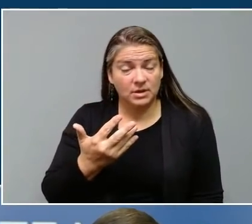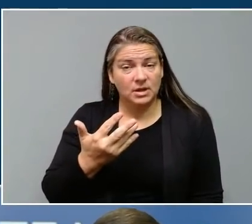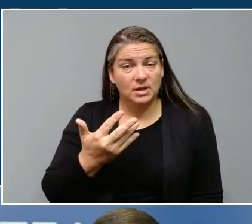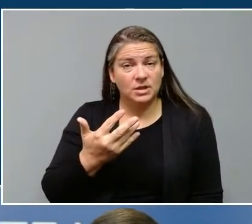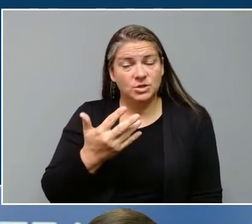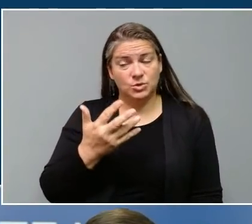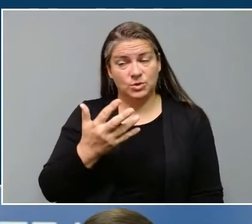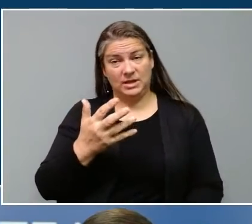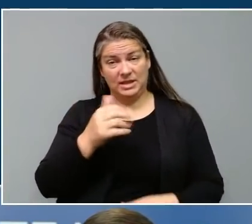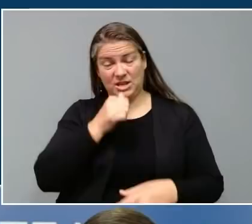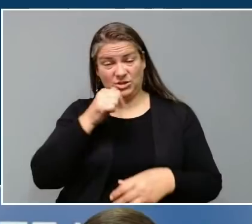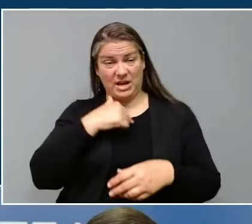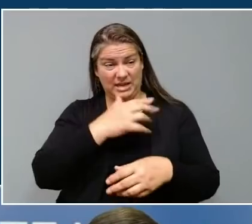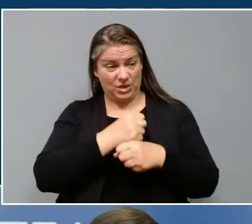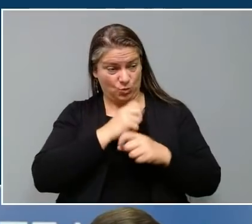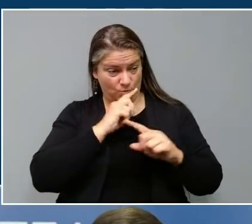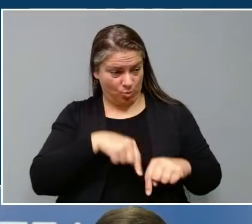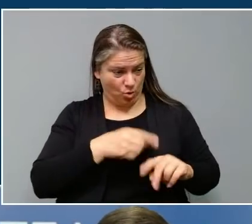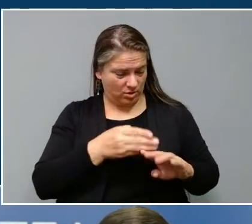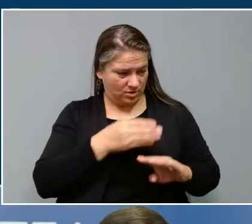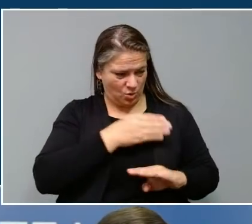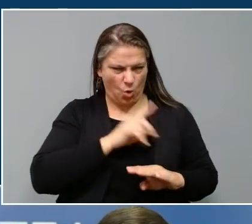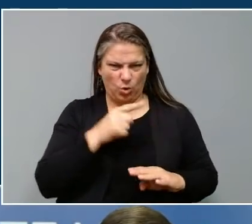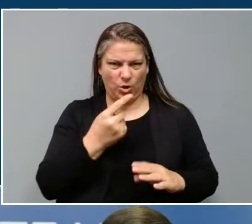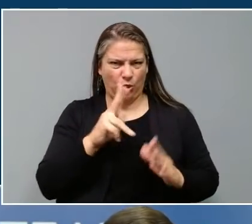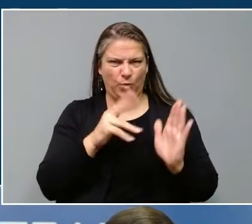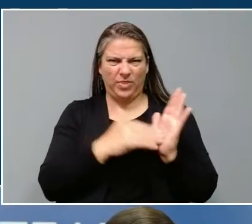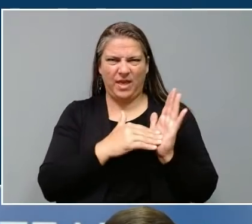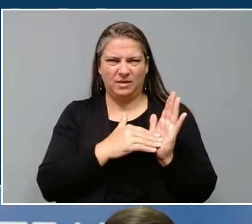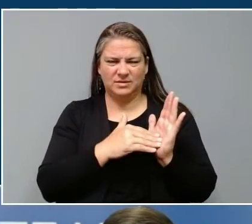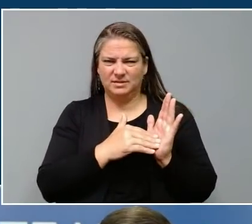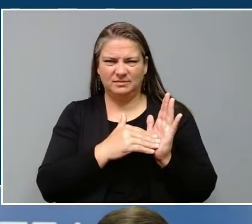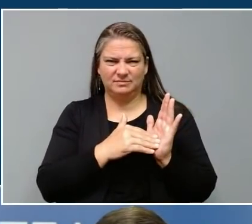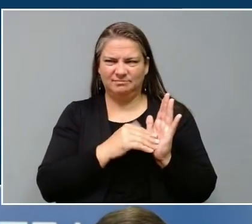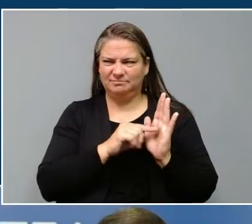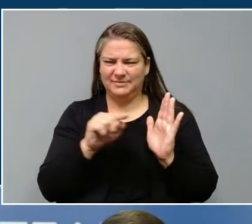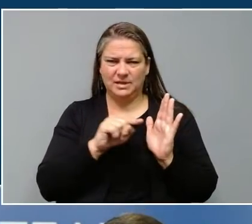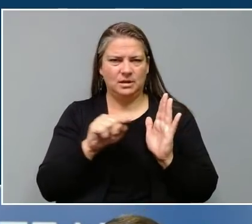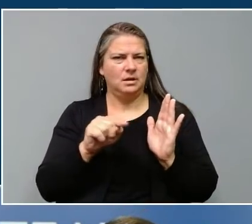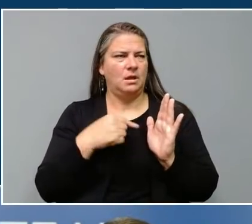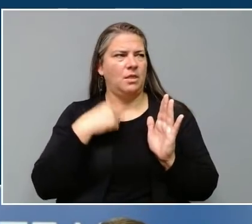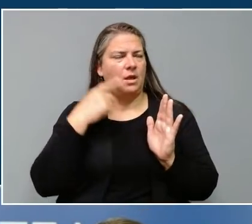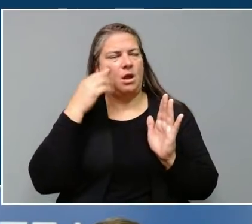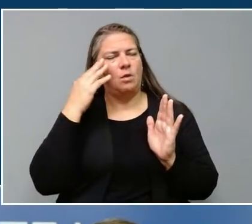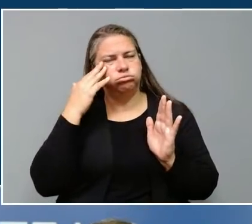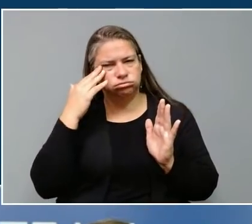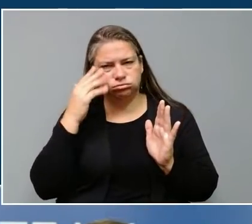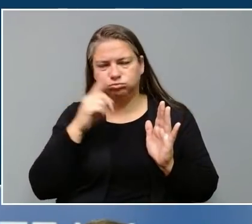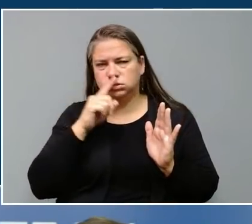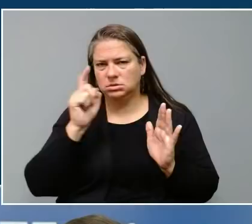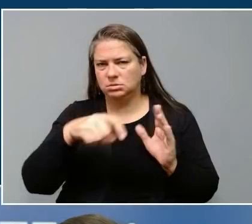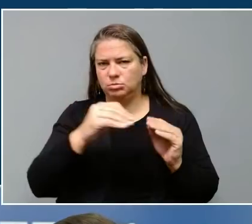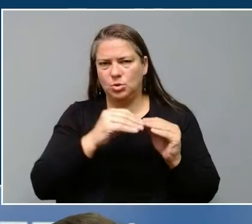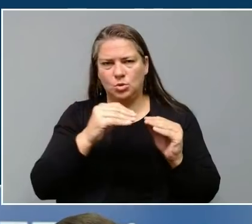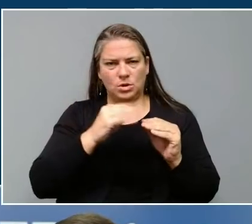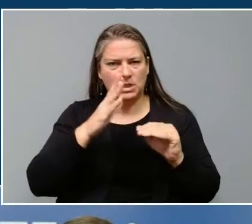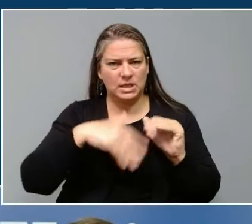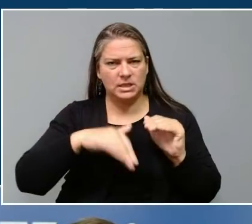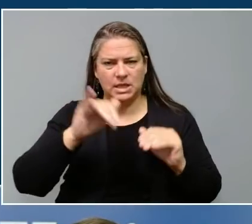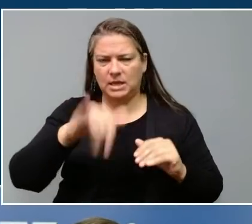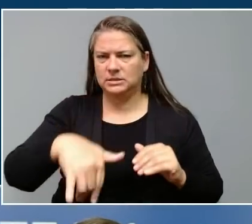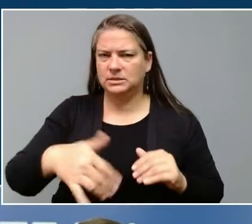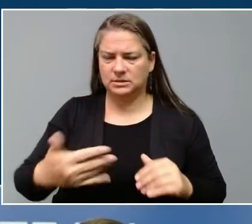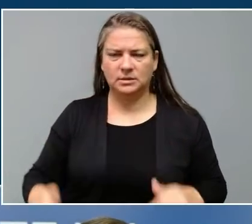got yesterday, which is about the previous day, and it was only 3,000 and something. And we got to be doing a heck of a lot better than